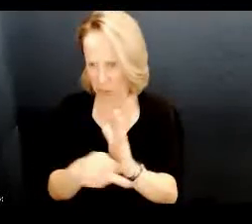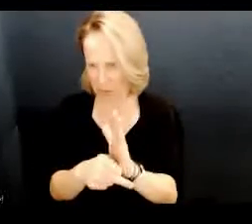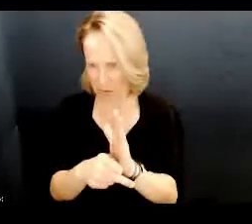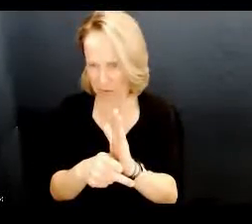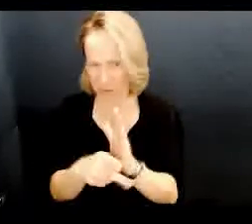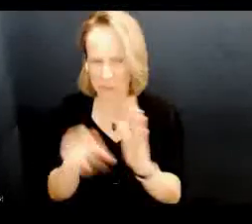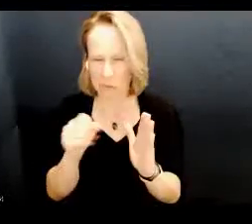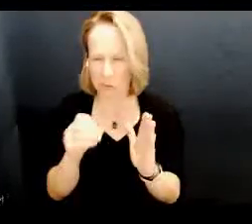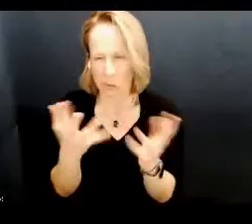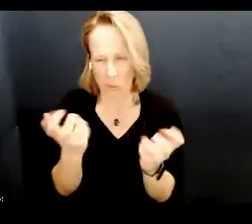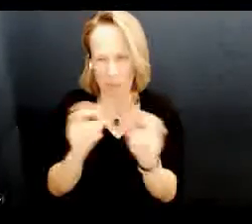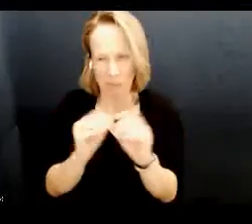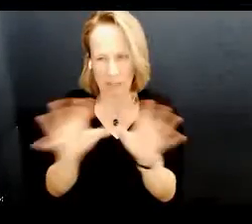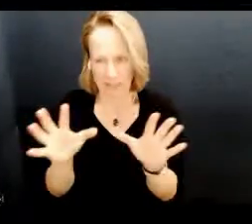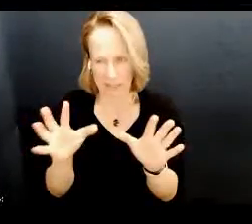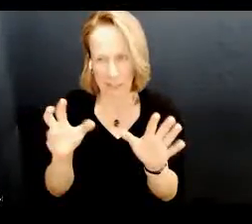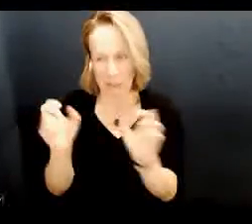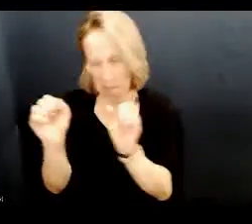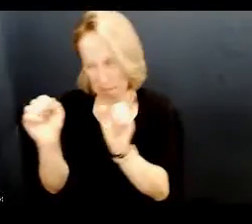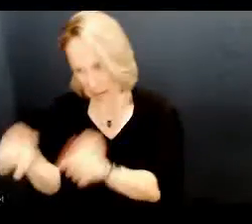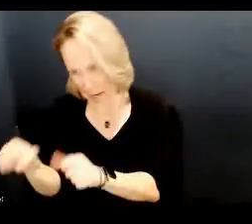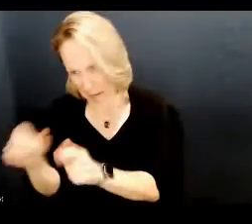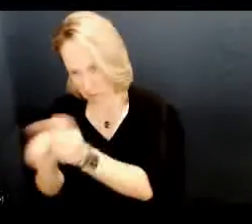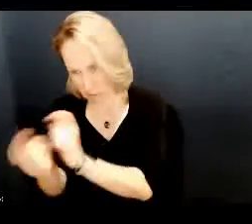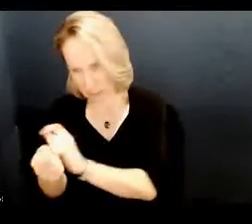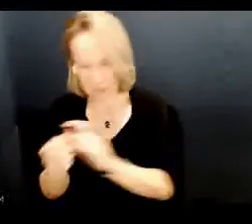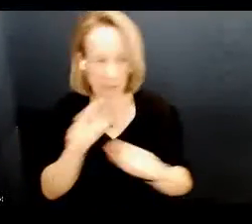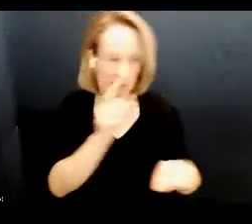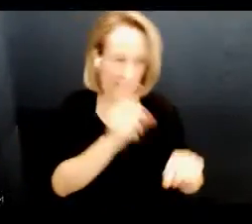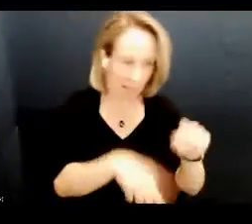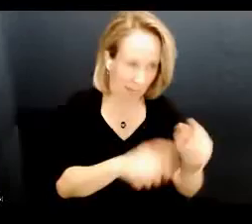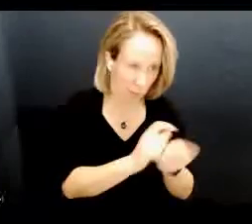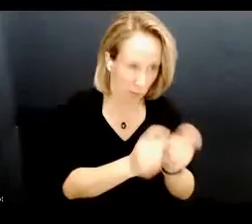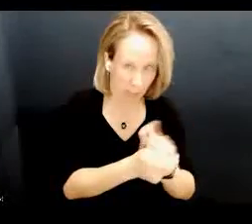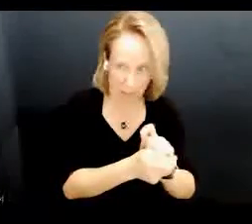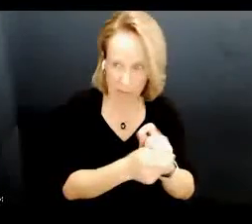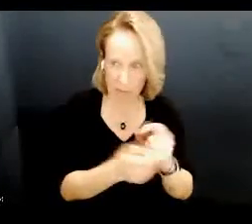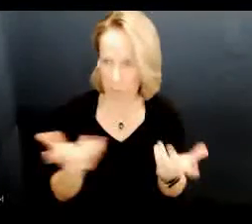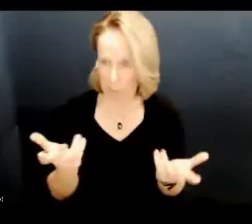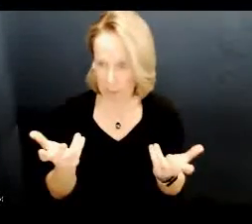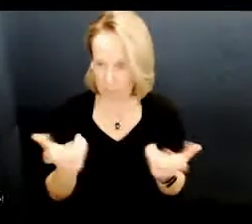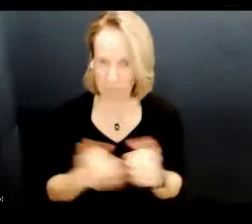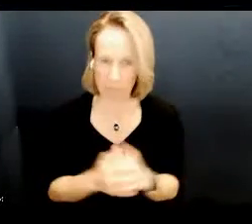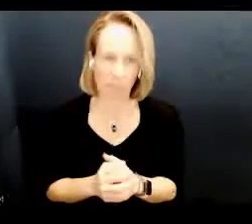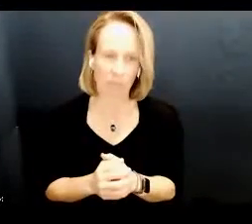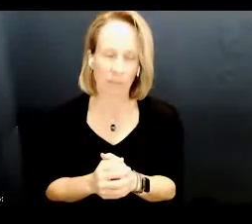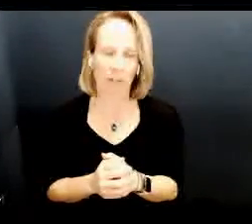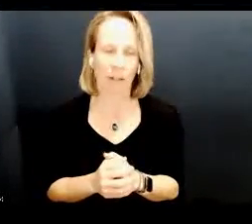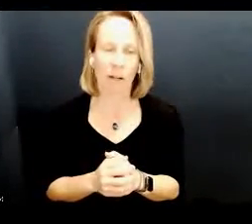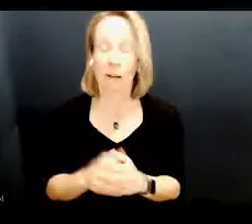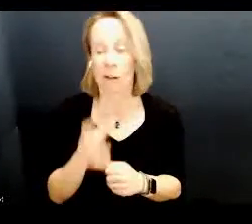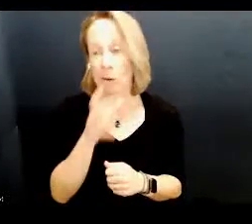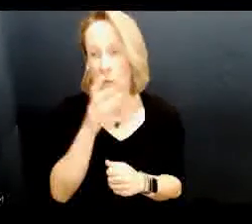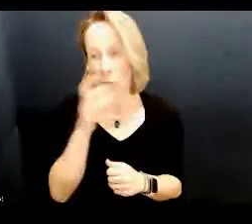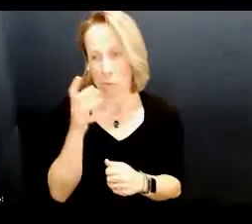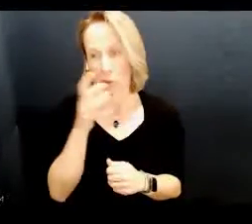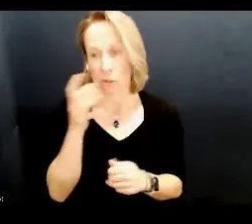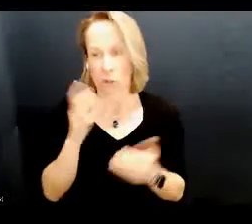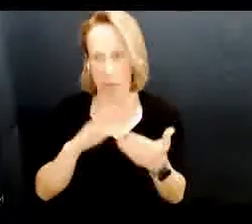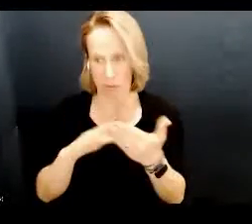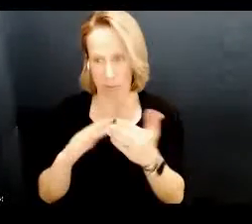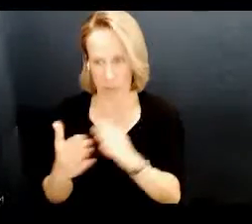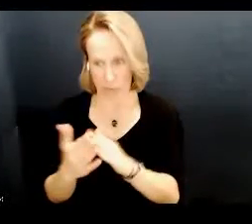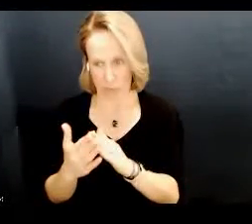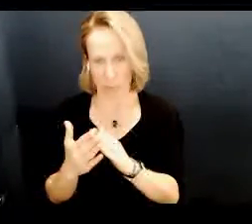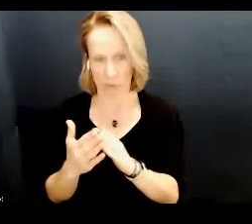really clear about what we can and cannot change. For rural communities, some additional questions you might want to think about is,